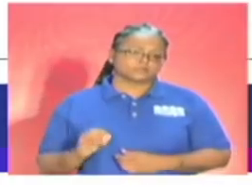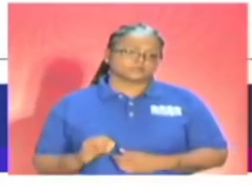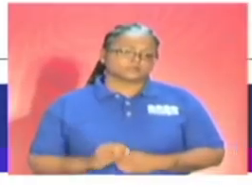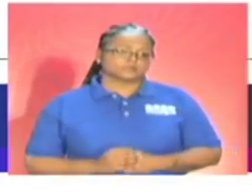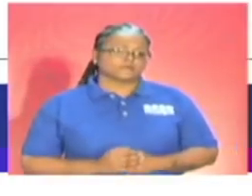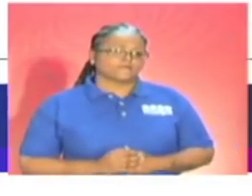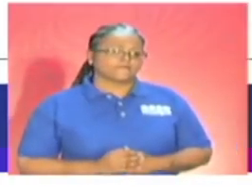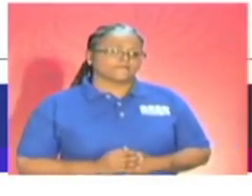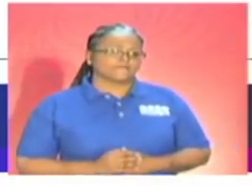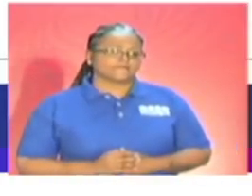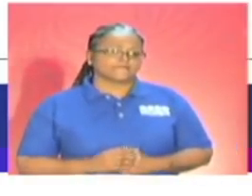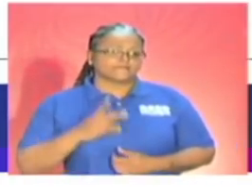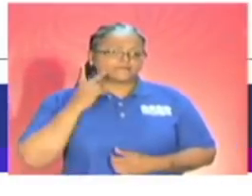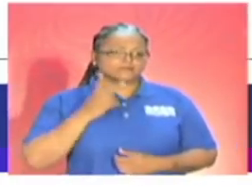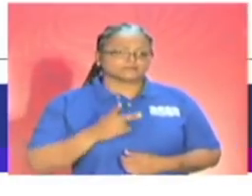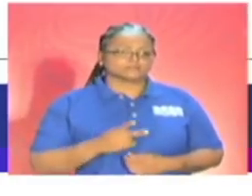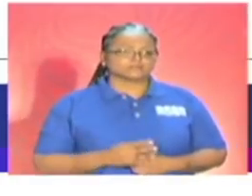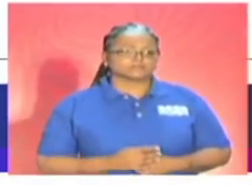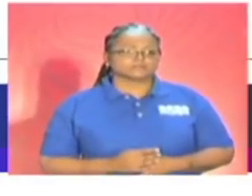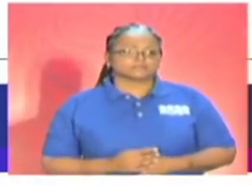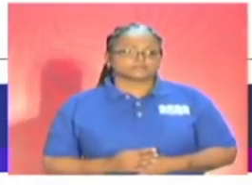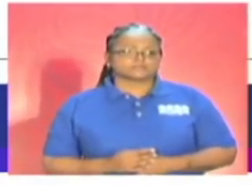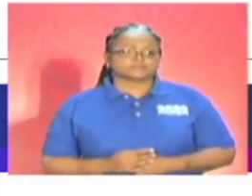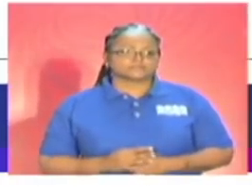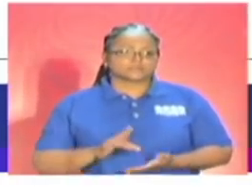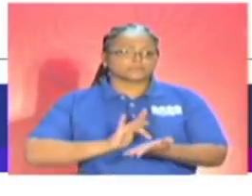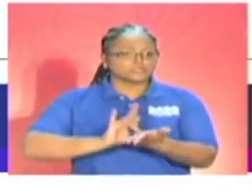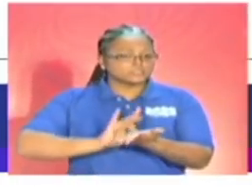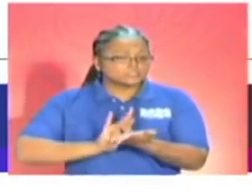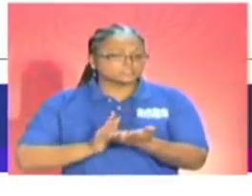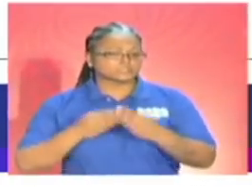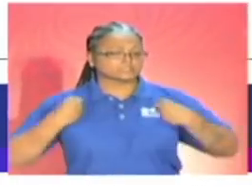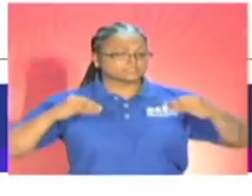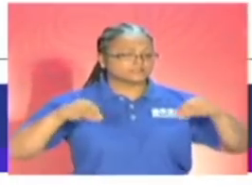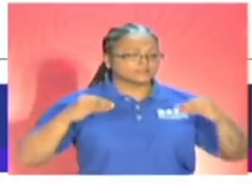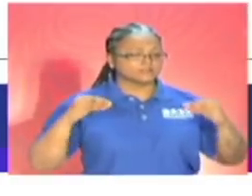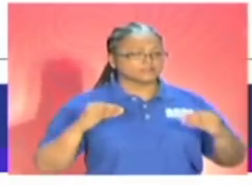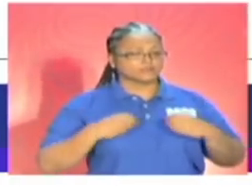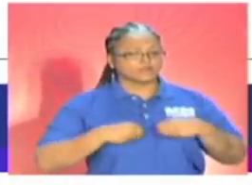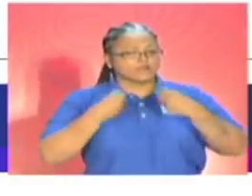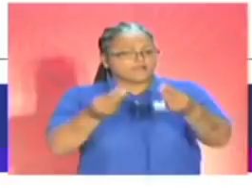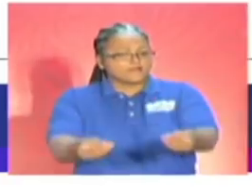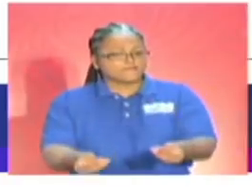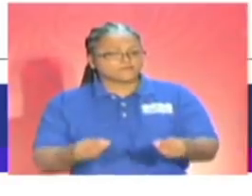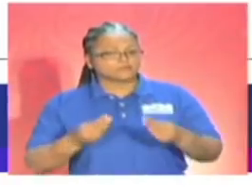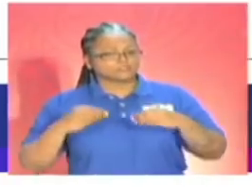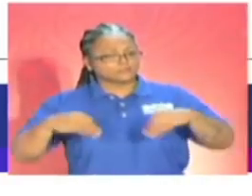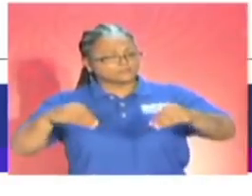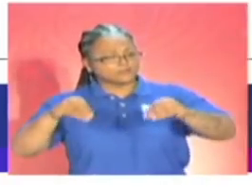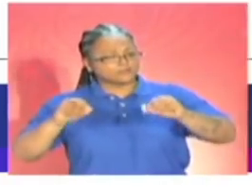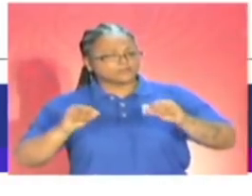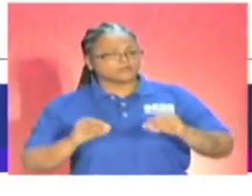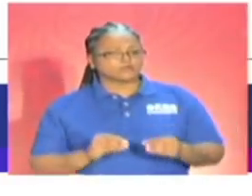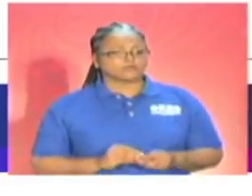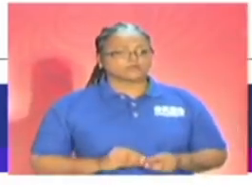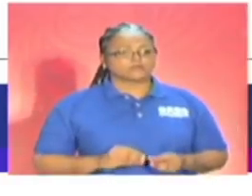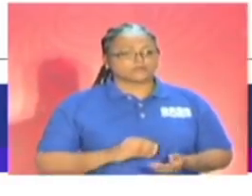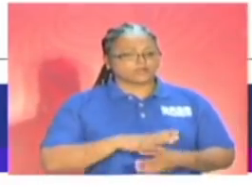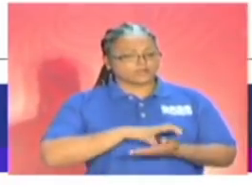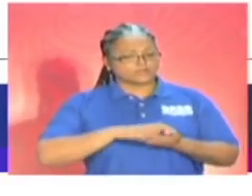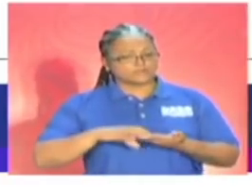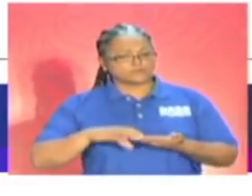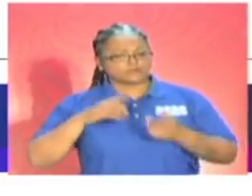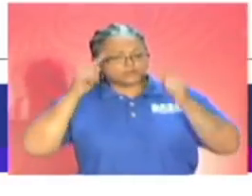pharmacy in South selling at-home COVID-19 test kits. I believe you said that it would be investigated. Just want to know